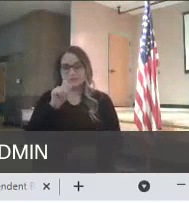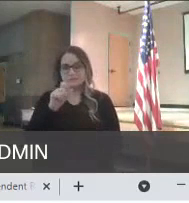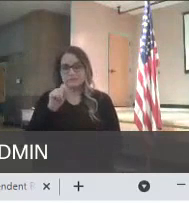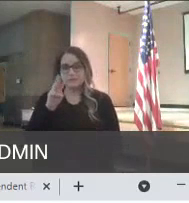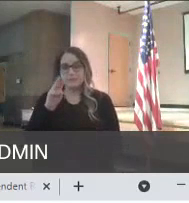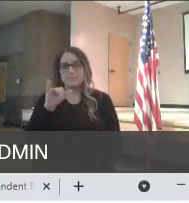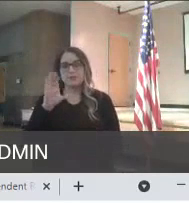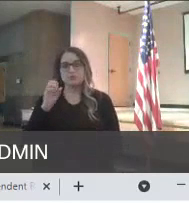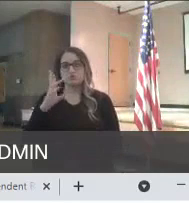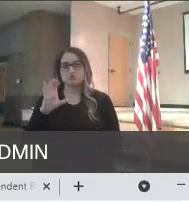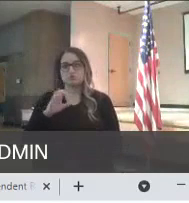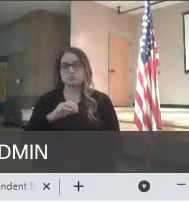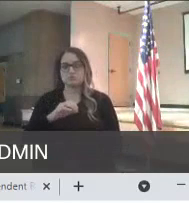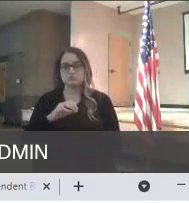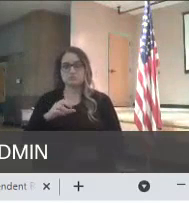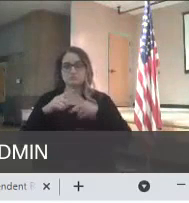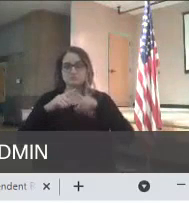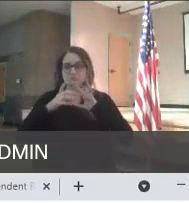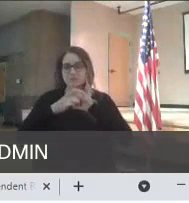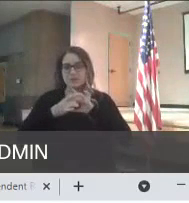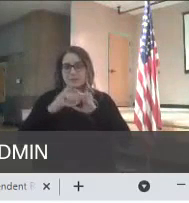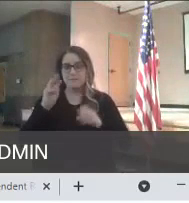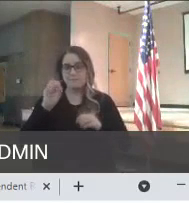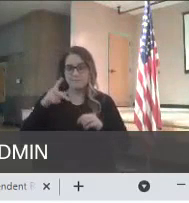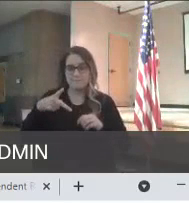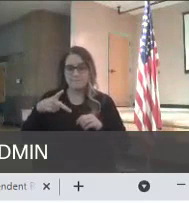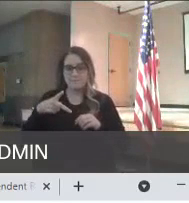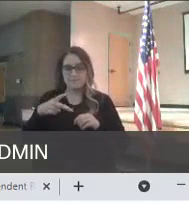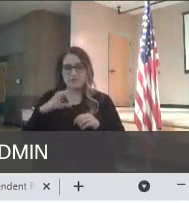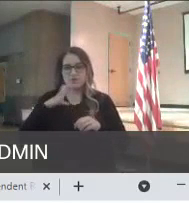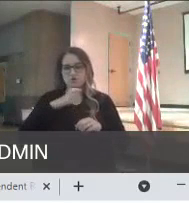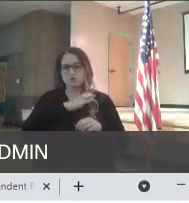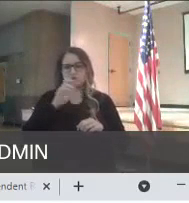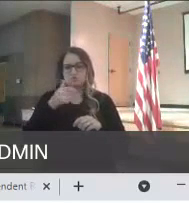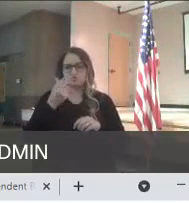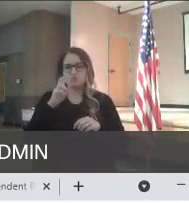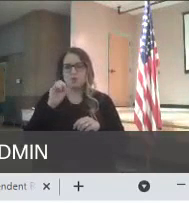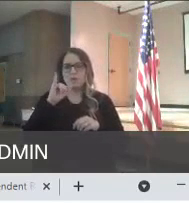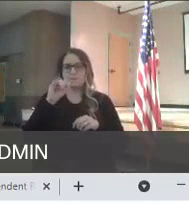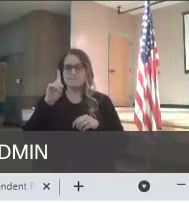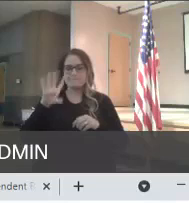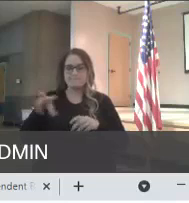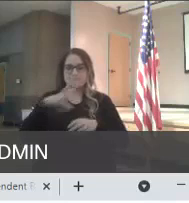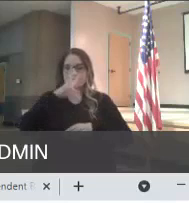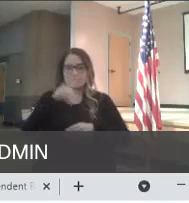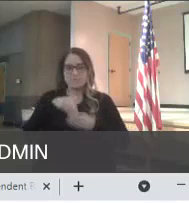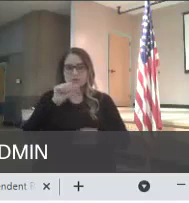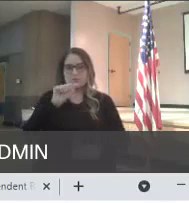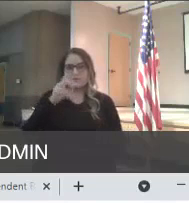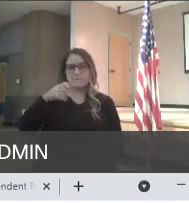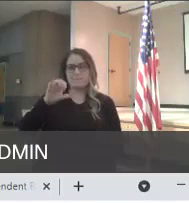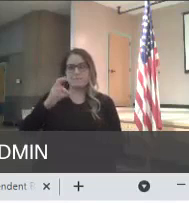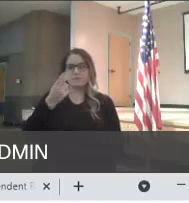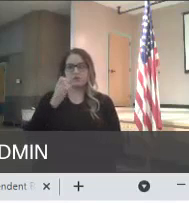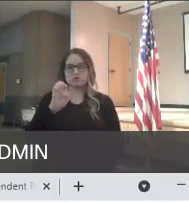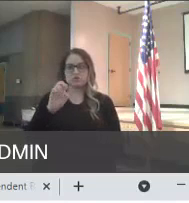chapter. Regarding the maps, the base congressional grid map includes Apache and the